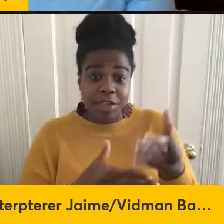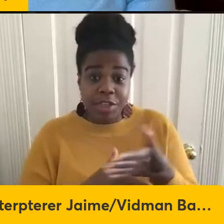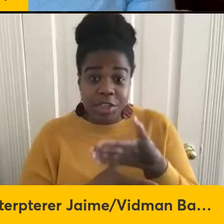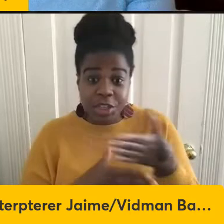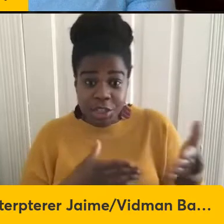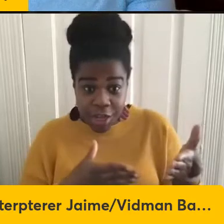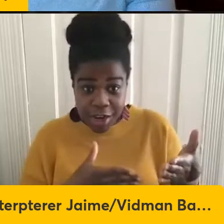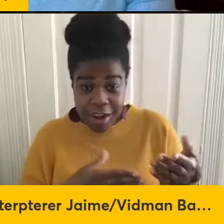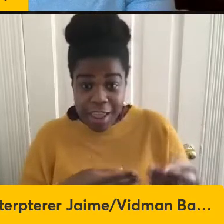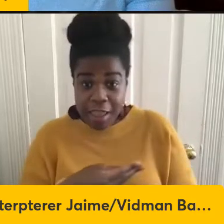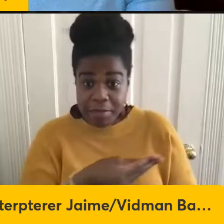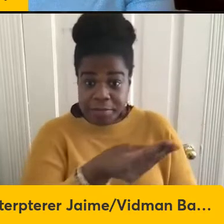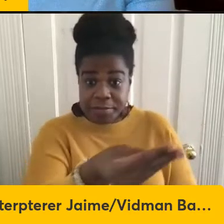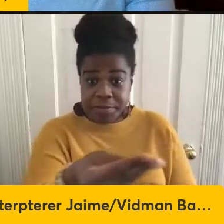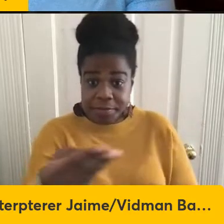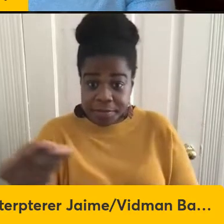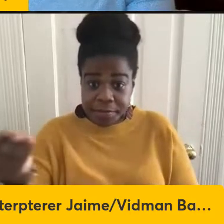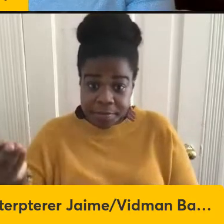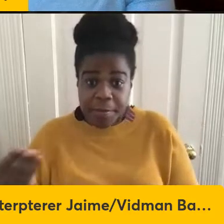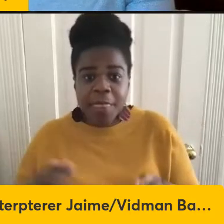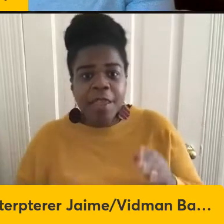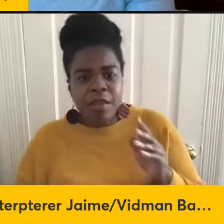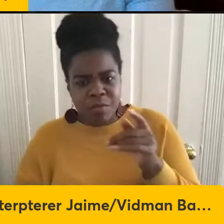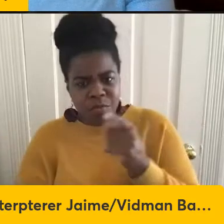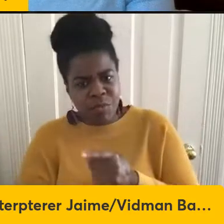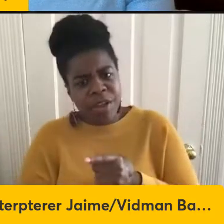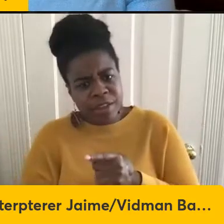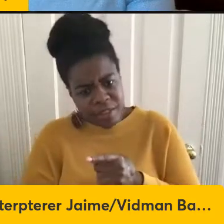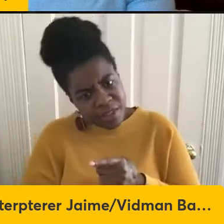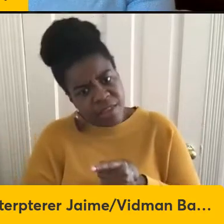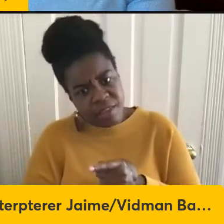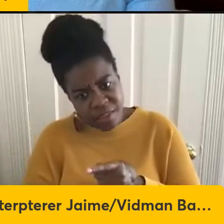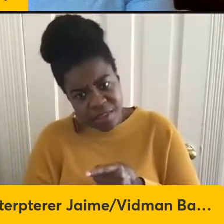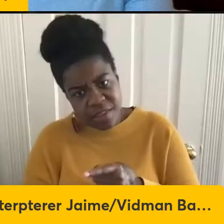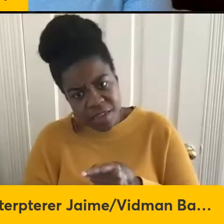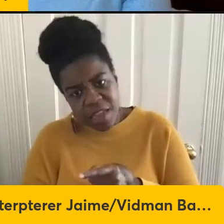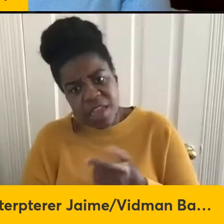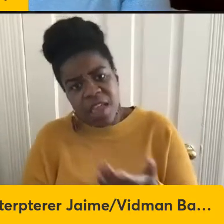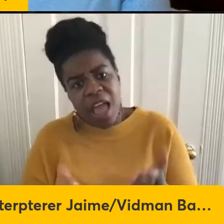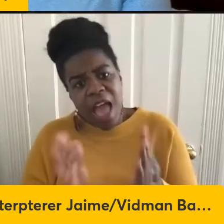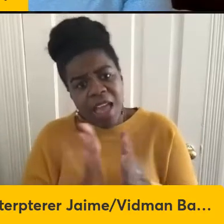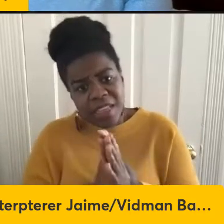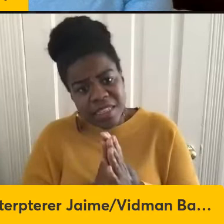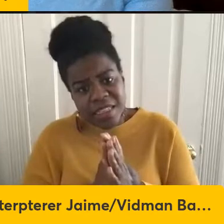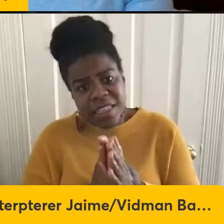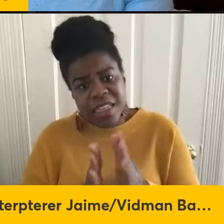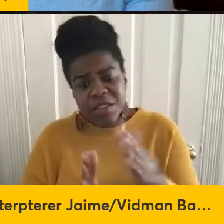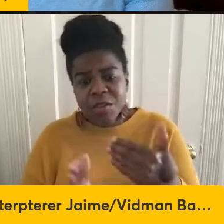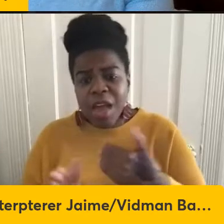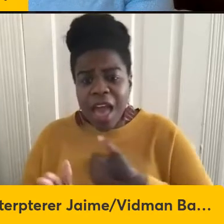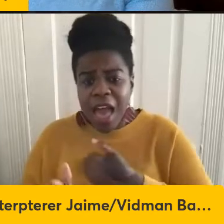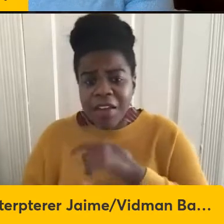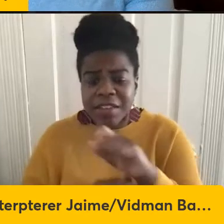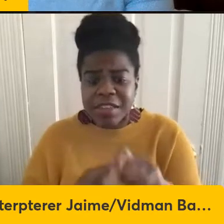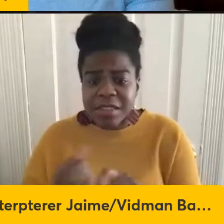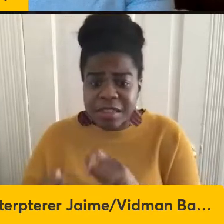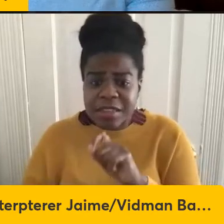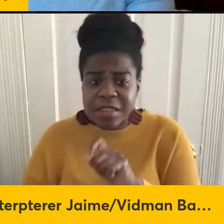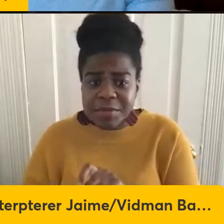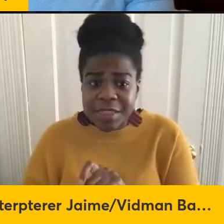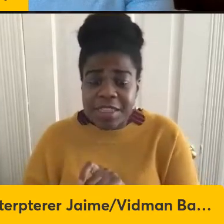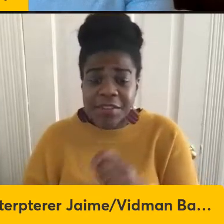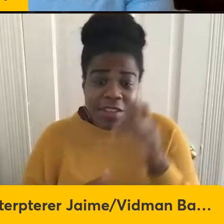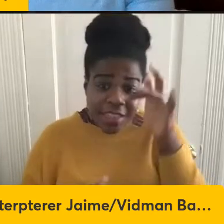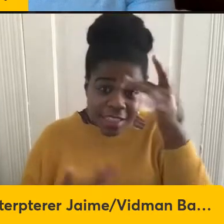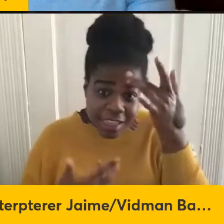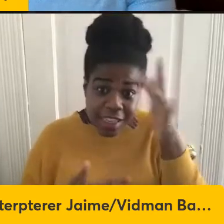passing that on, because you're right. I mean, you can, be asked, oh, have you ever had a certain, disease